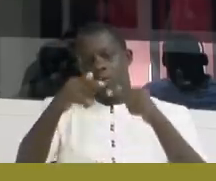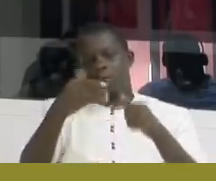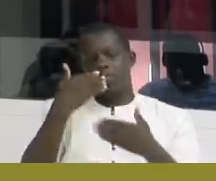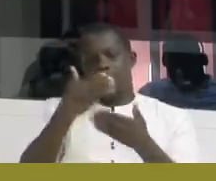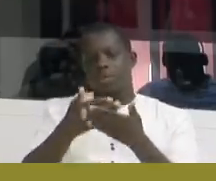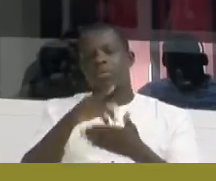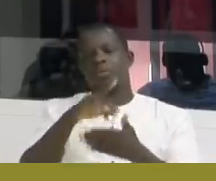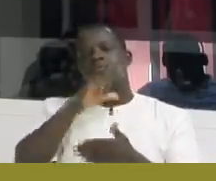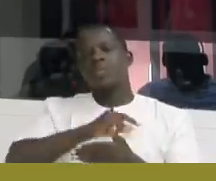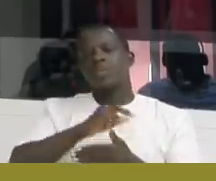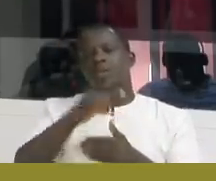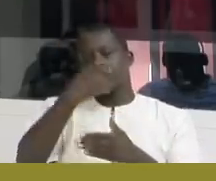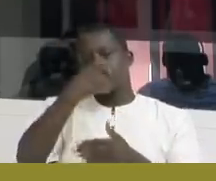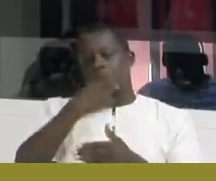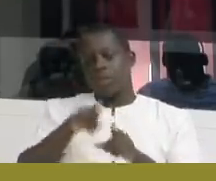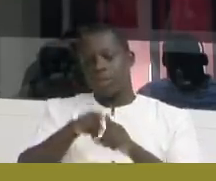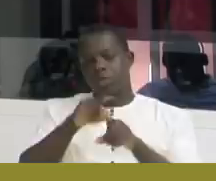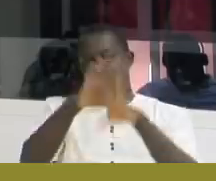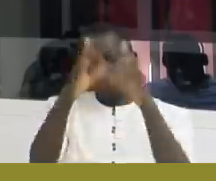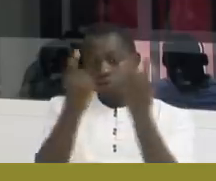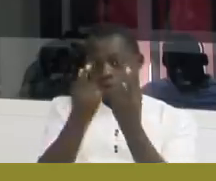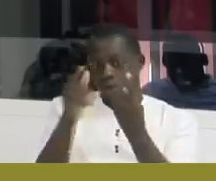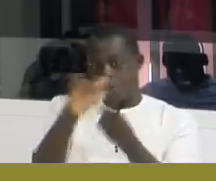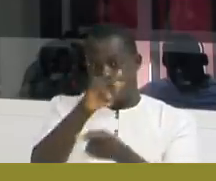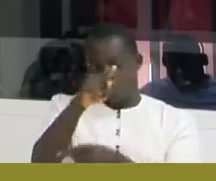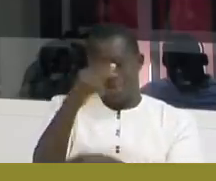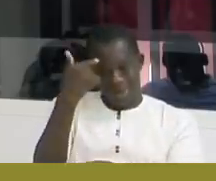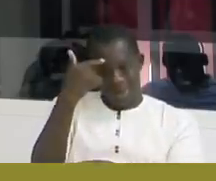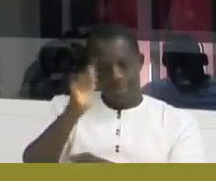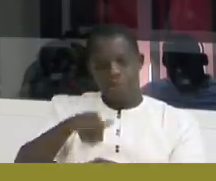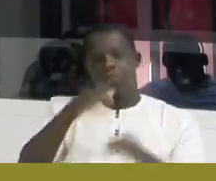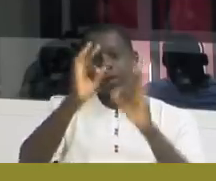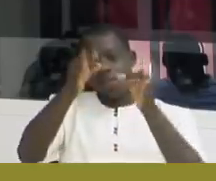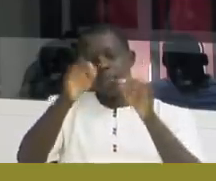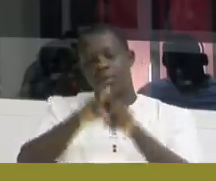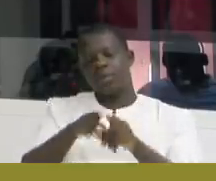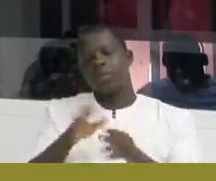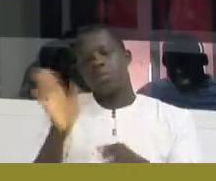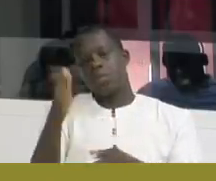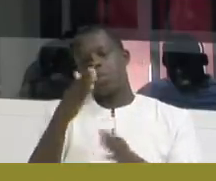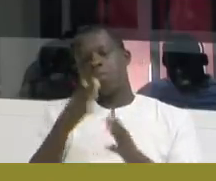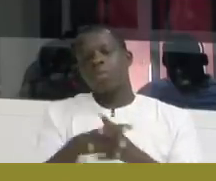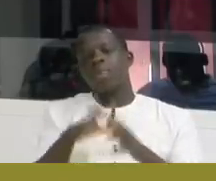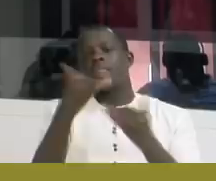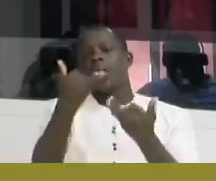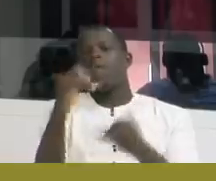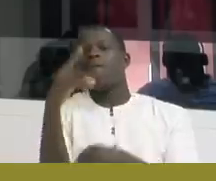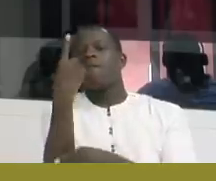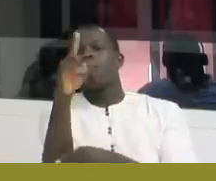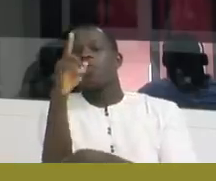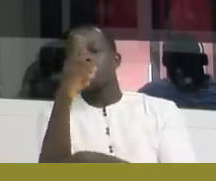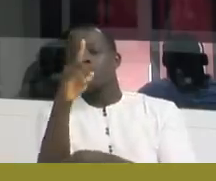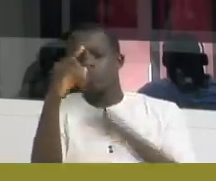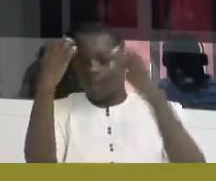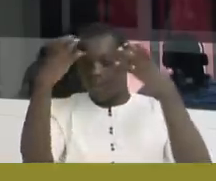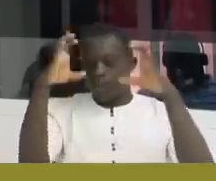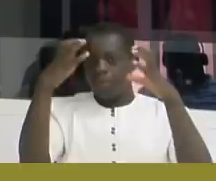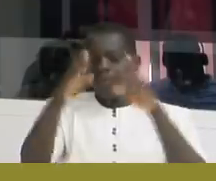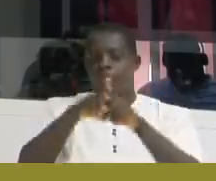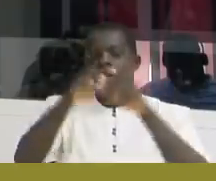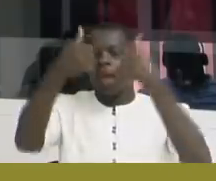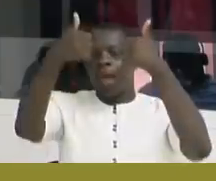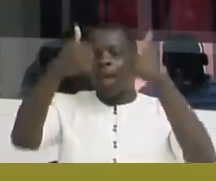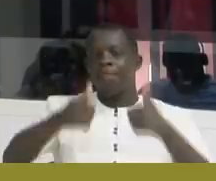SINGHATEH. If this is something you think you should explain, please, by all means, go ahead. Yes, sir. The first incident